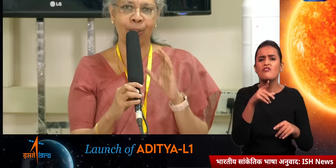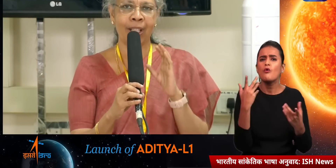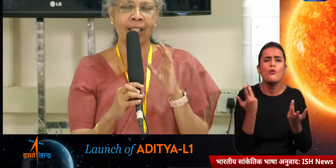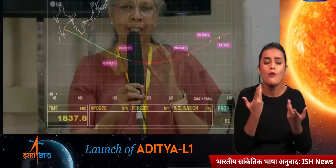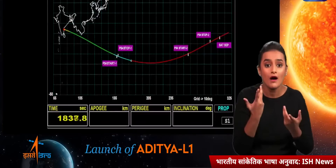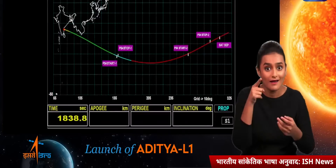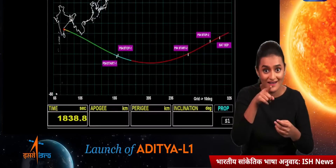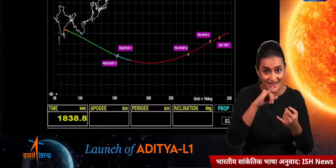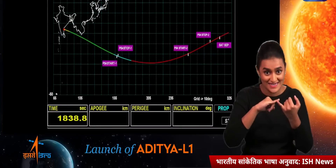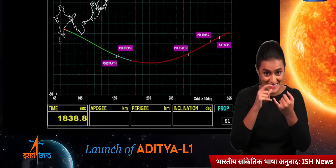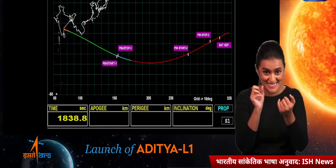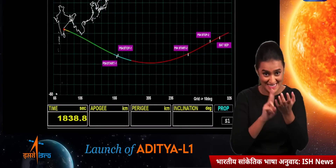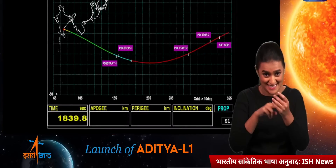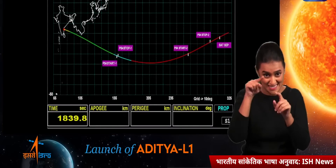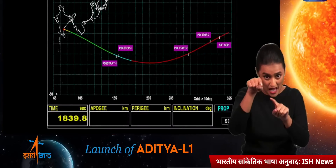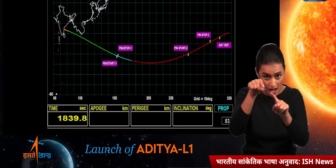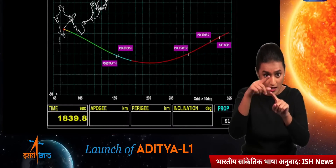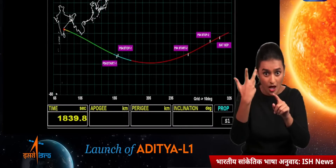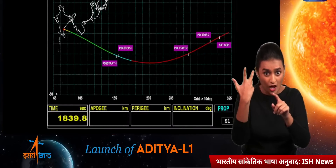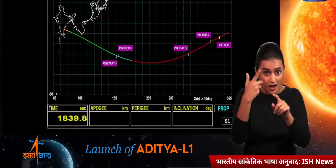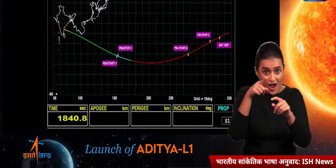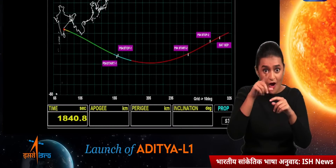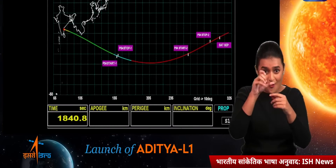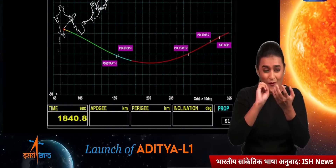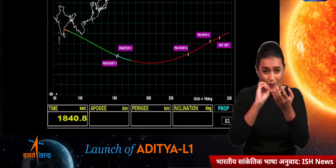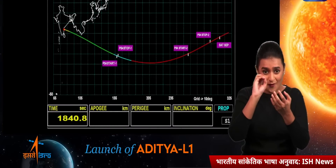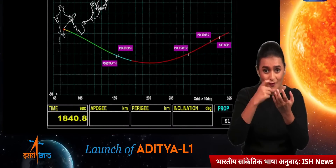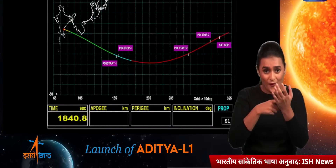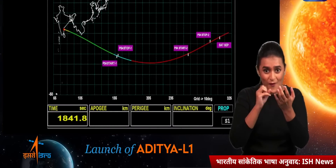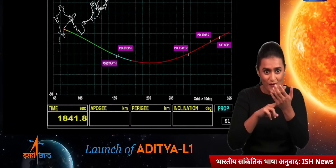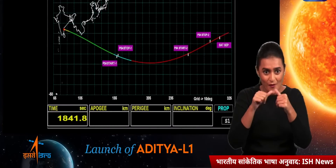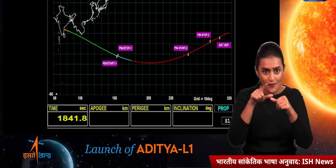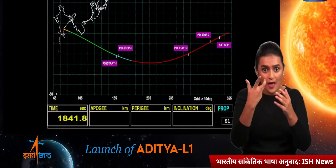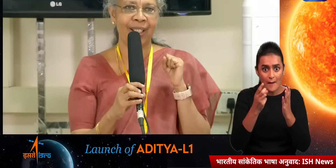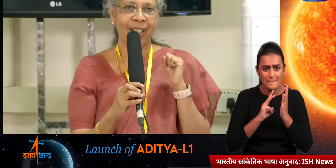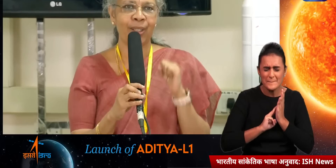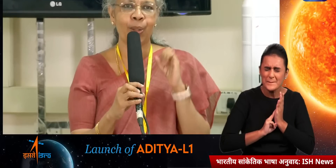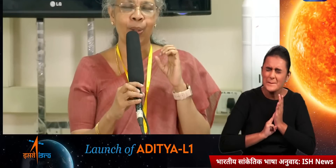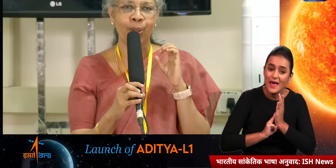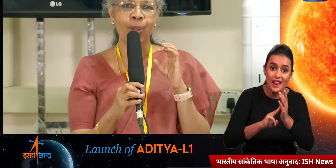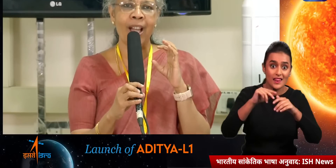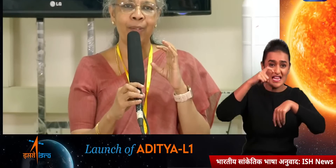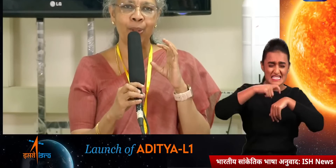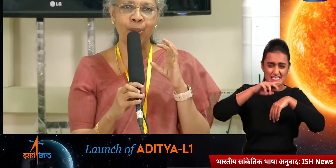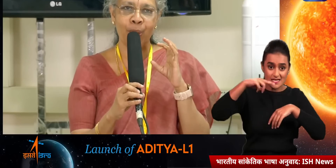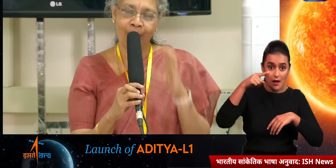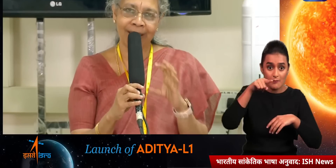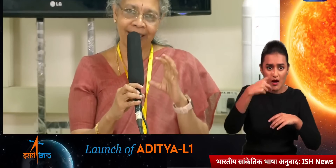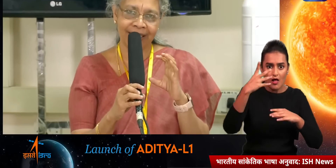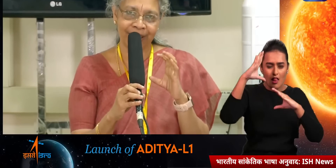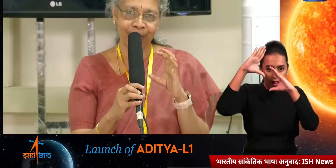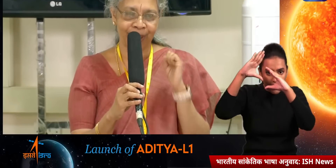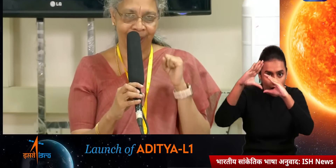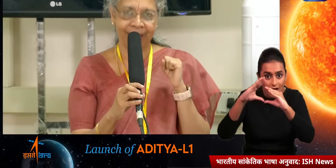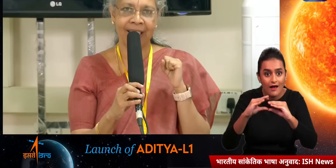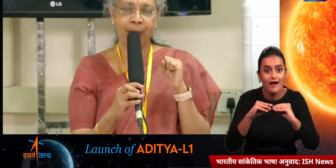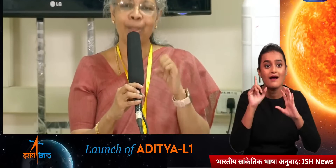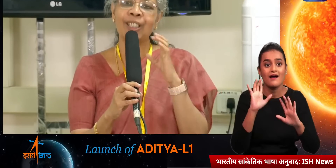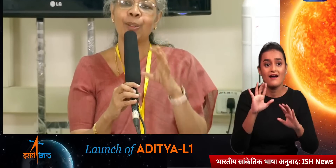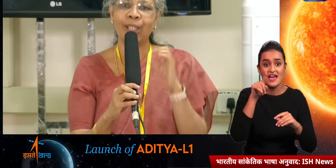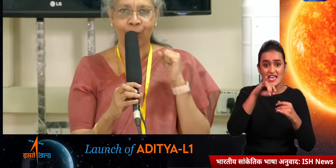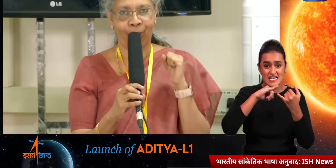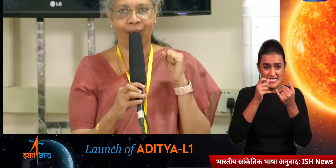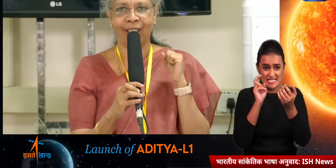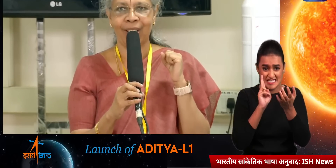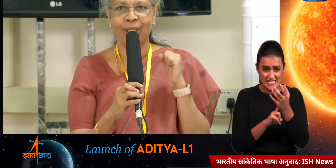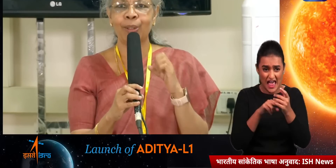sun's corona is 1,000,000 times fainter than the disk of the sun. So you have to not see the disk of the sun, but